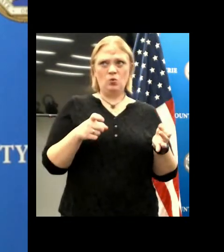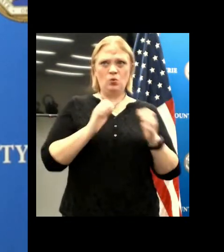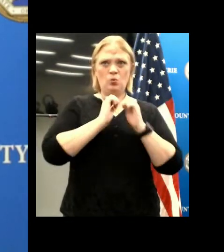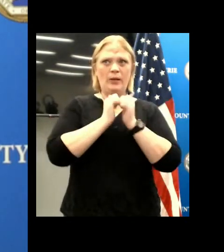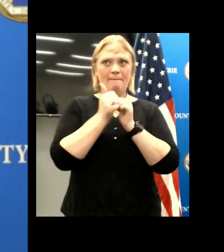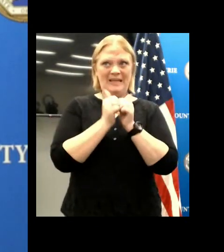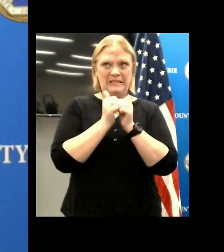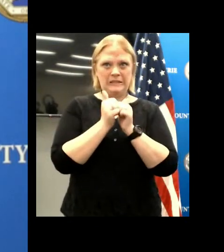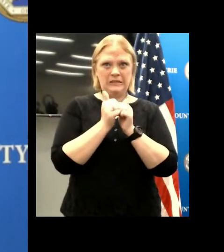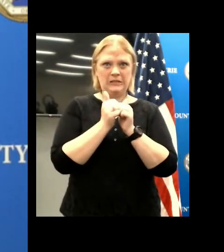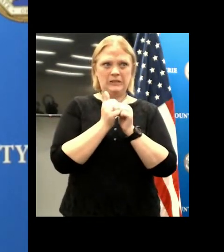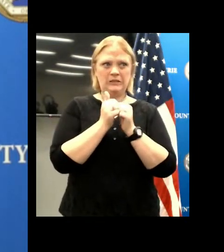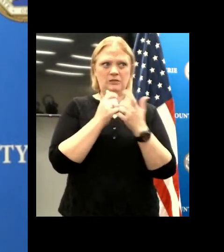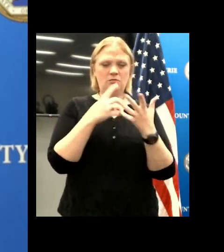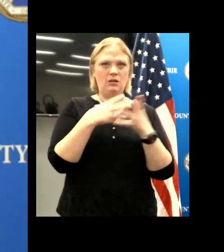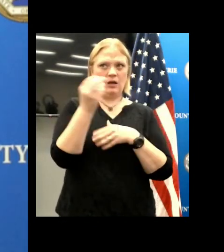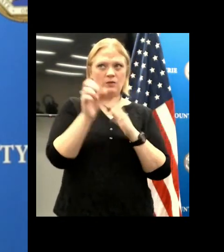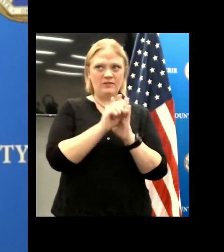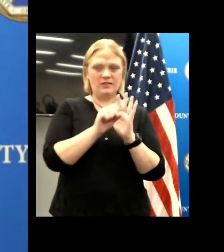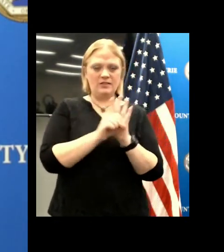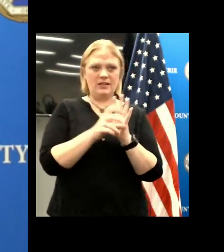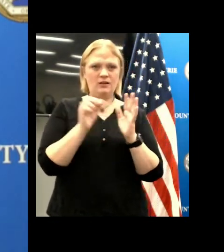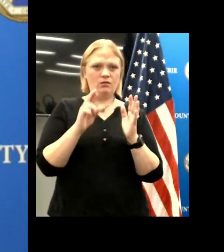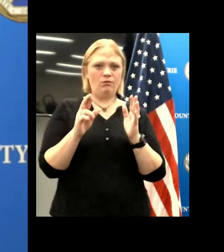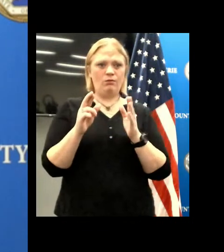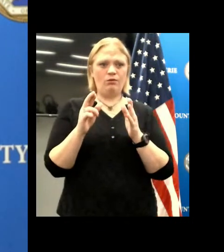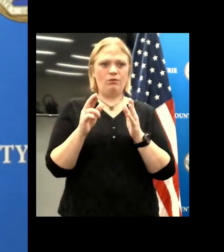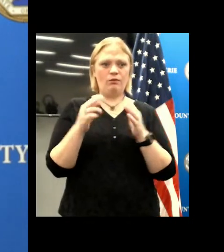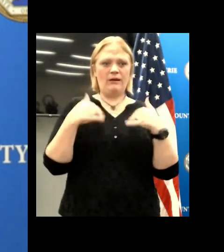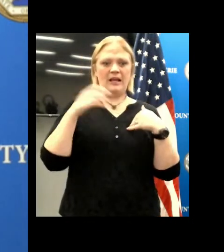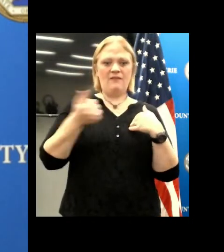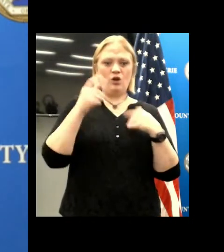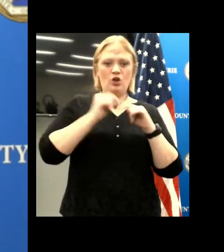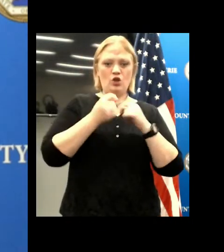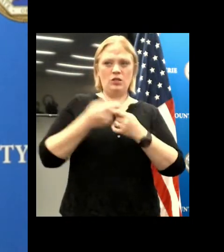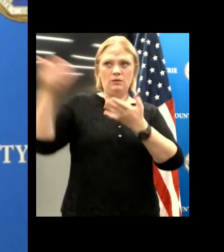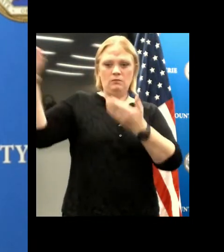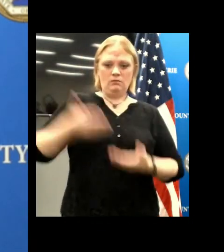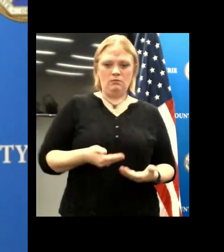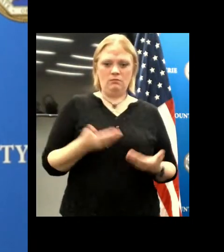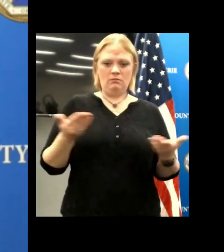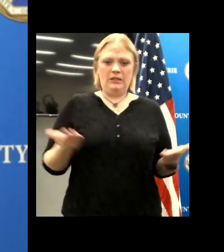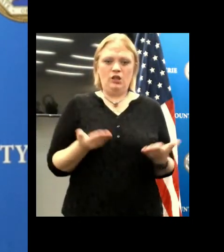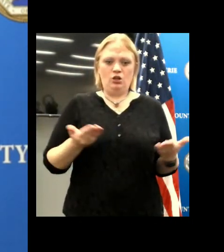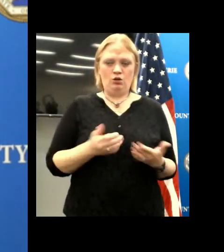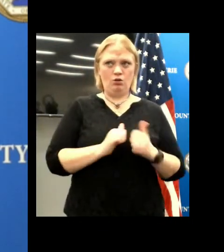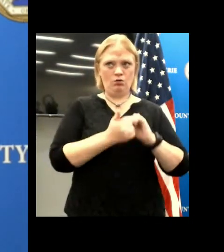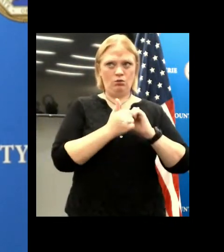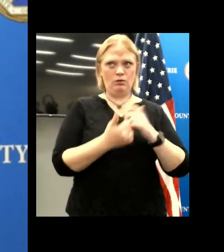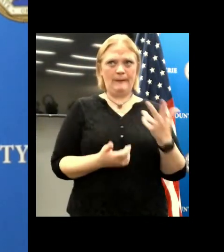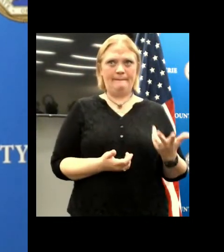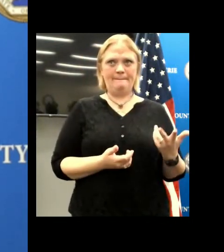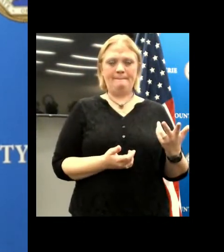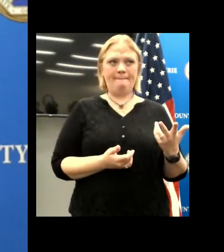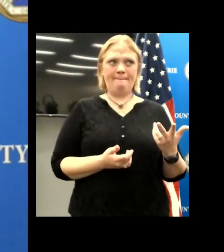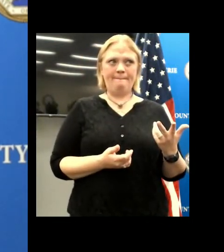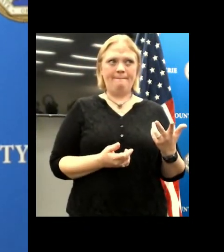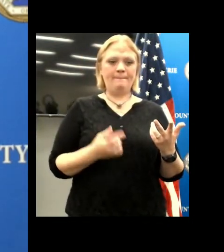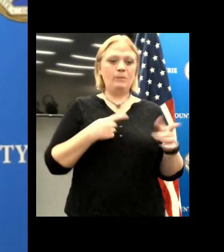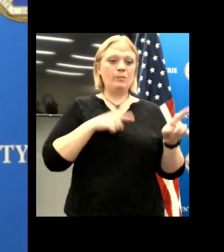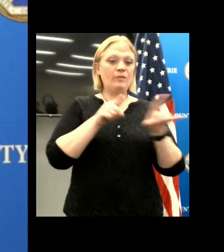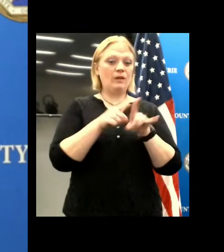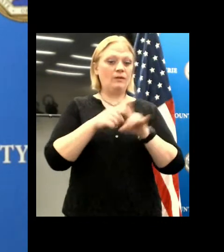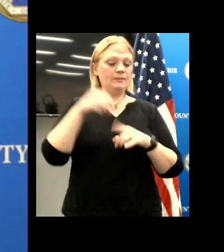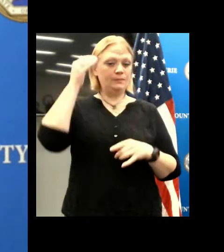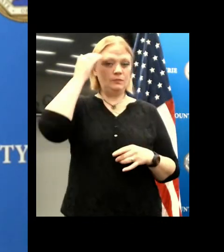compete either out of state themselves or bring other teams into our community to compete out of state. We also know